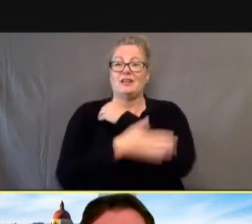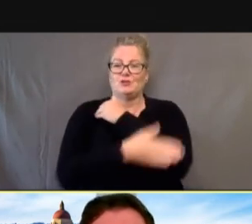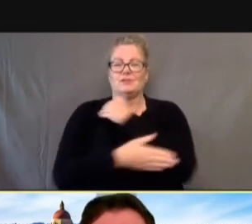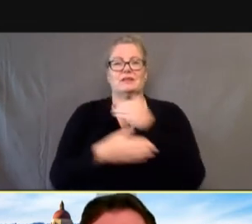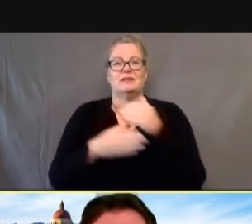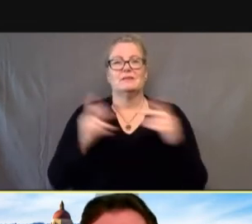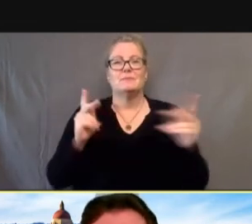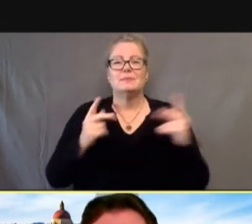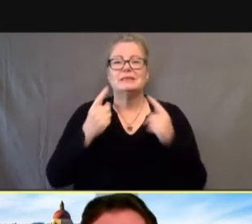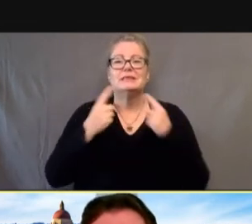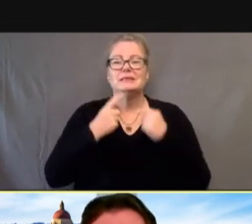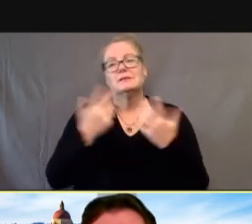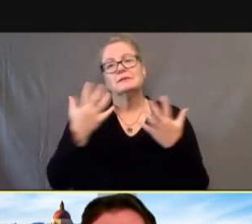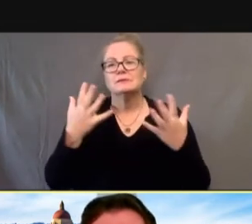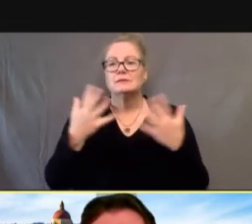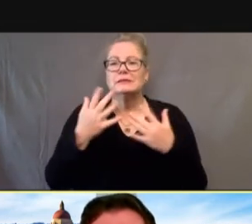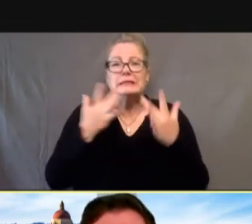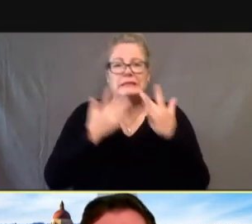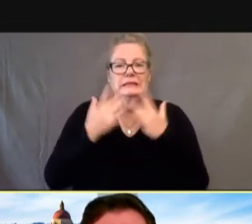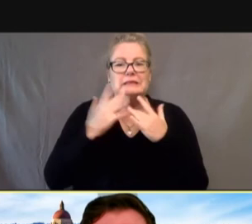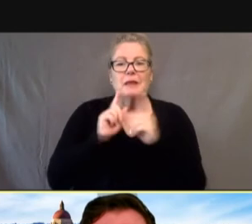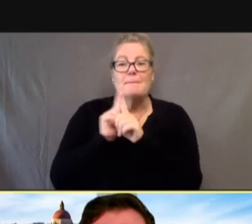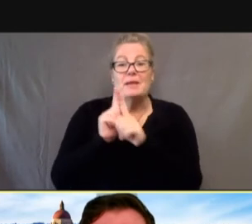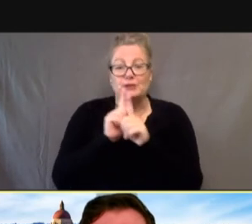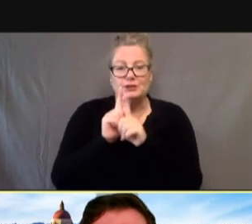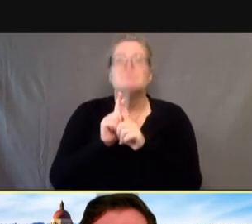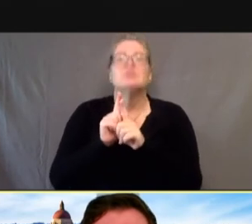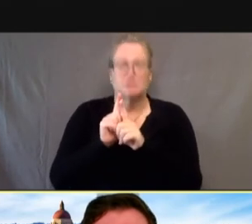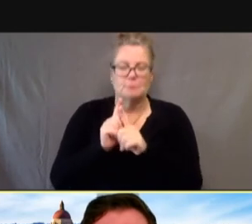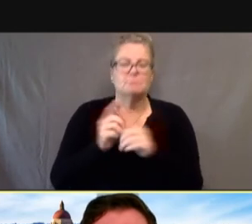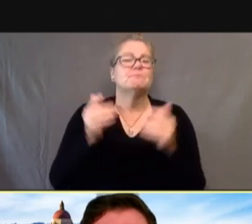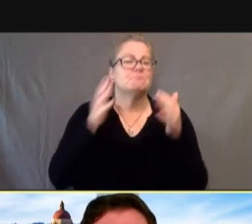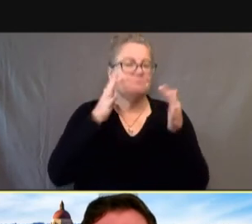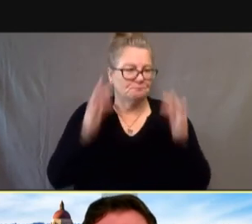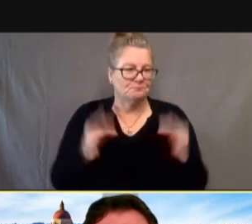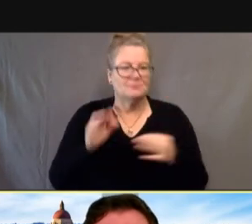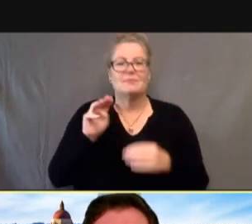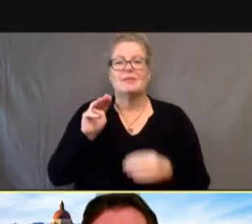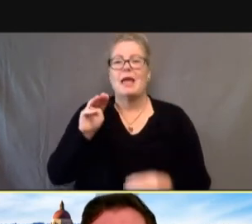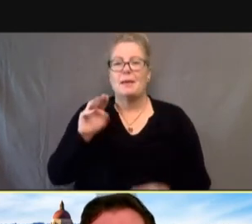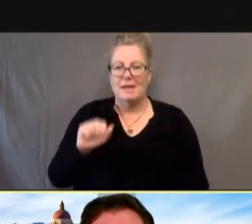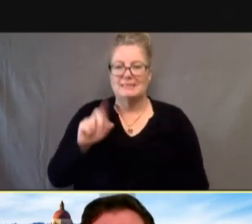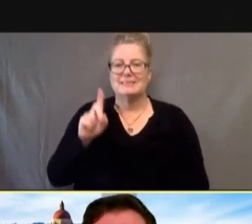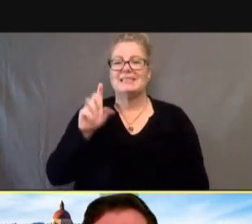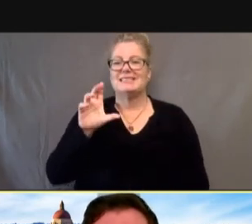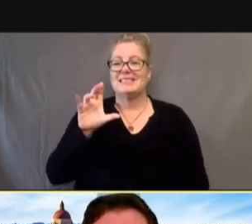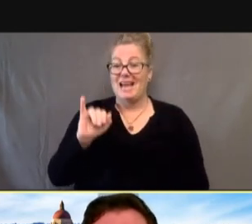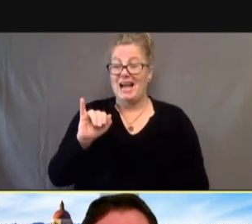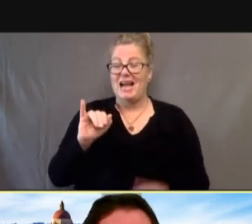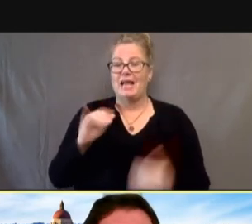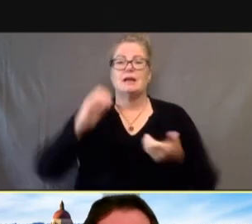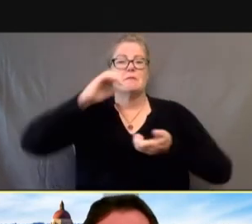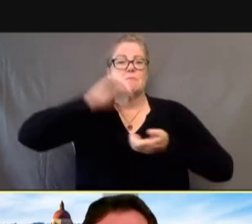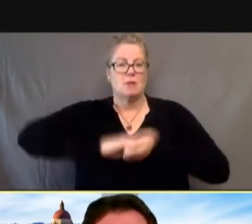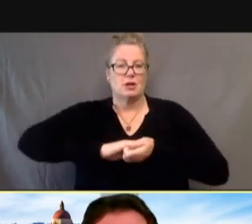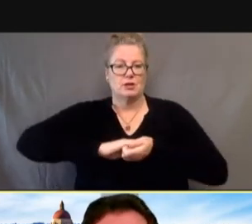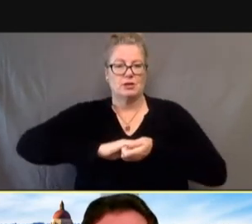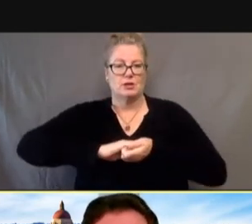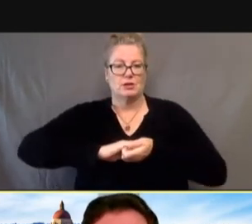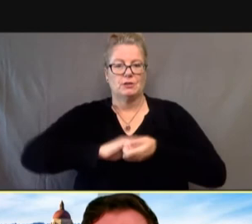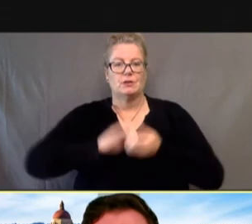end, MSDCI partnered with the Stanford Teaching and Mentoring Academy and the Society for Physicians